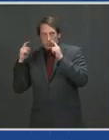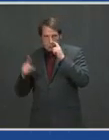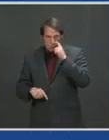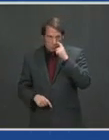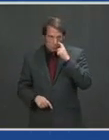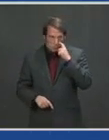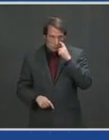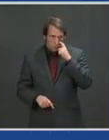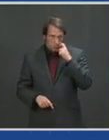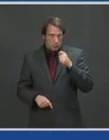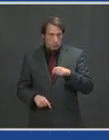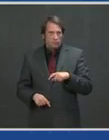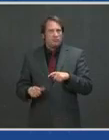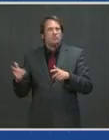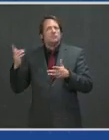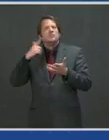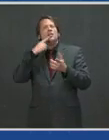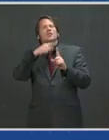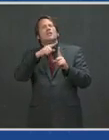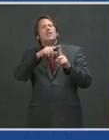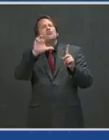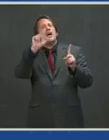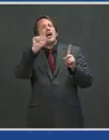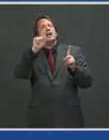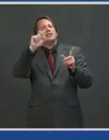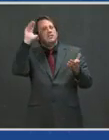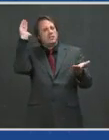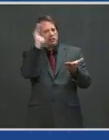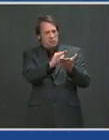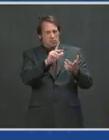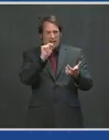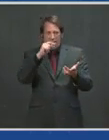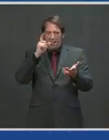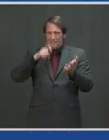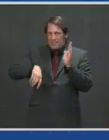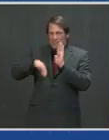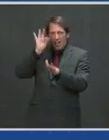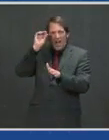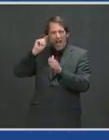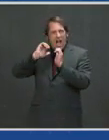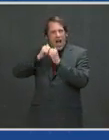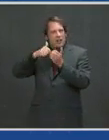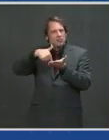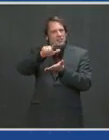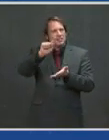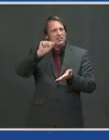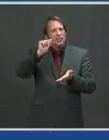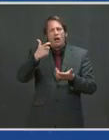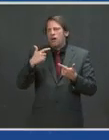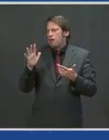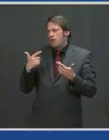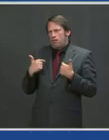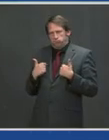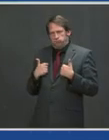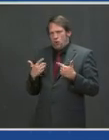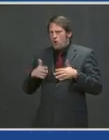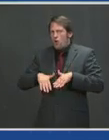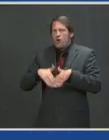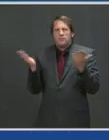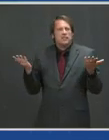wide open to, but we got to pay for this. We got to pay. There's many other ways we can do it, but I'm willing to negotiate